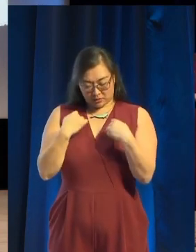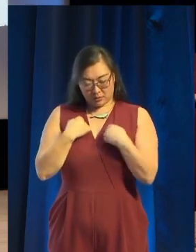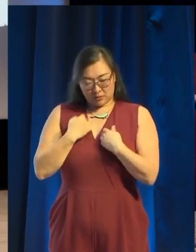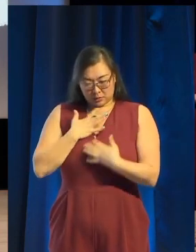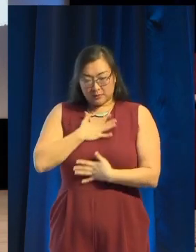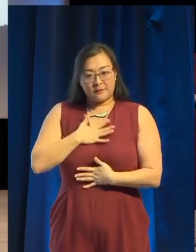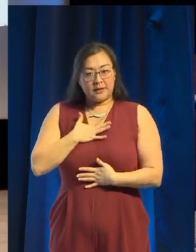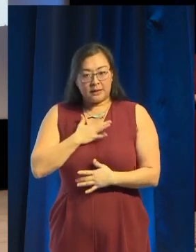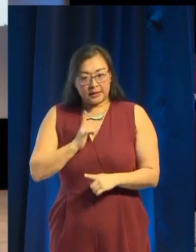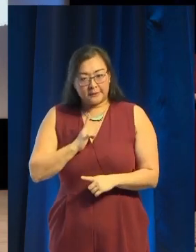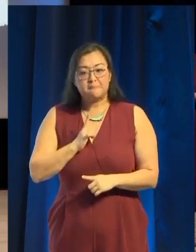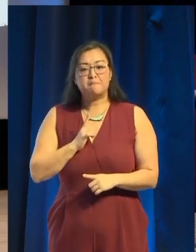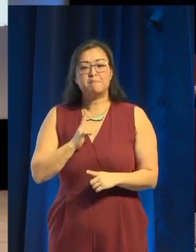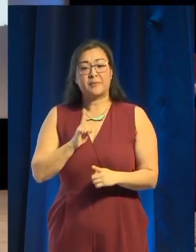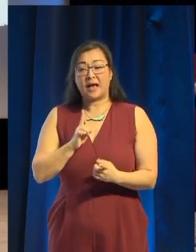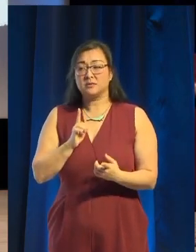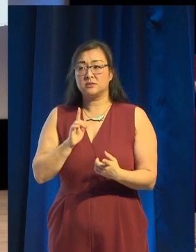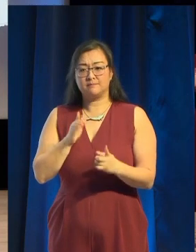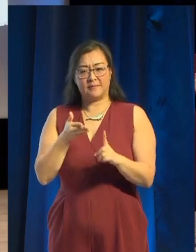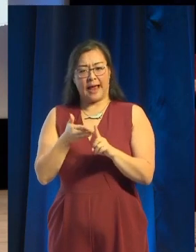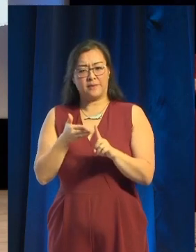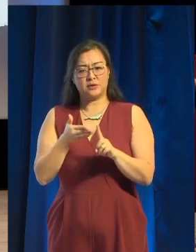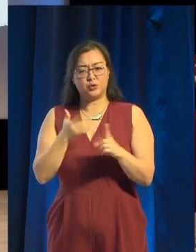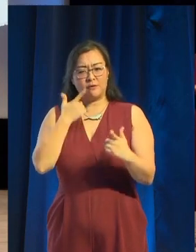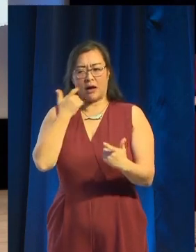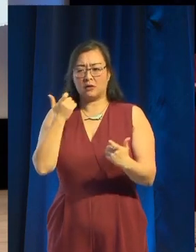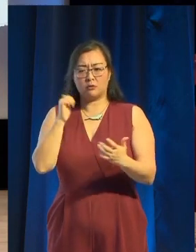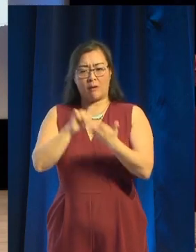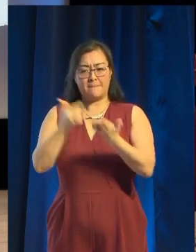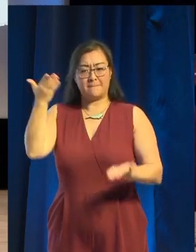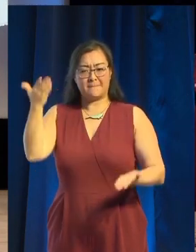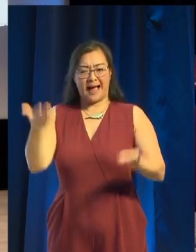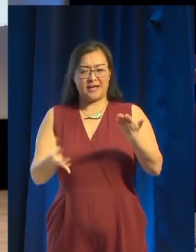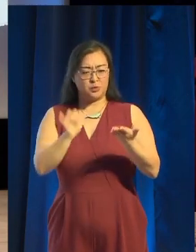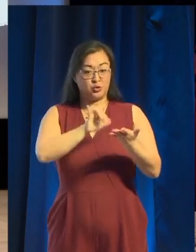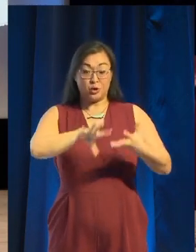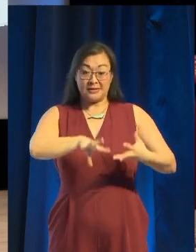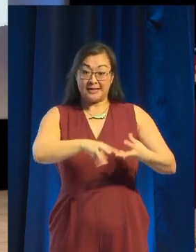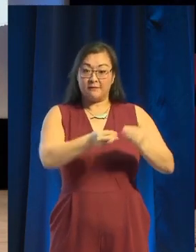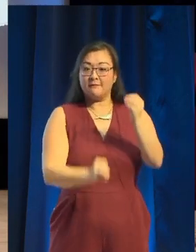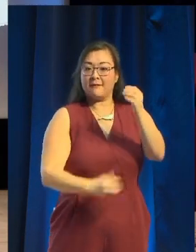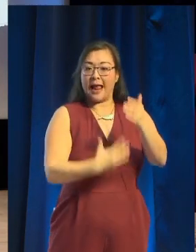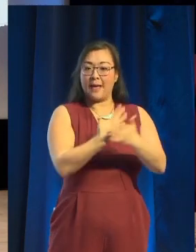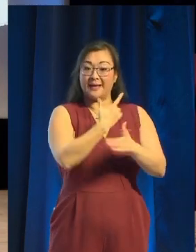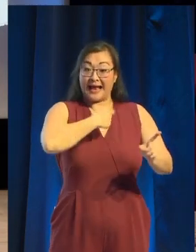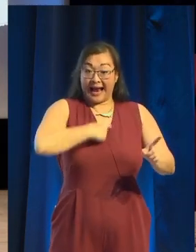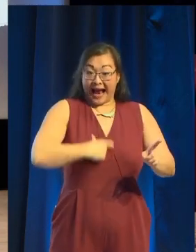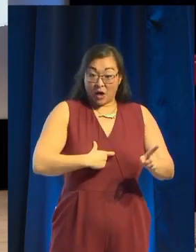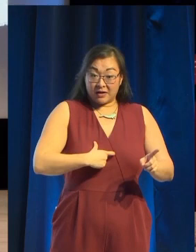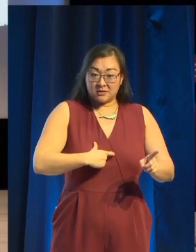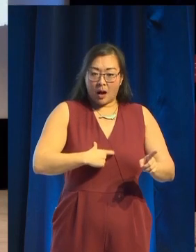challenge was to find the right balance between giving flesh to the character without imposing any